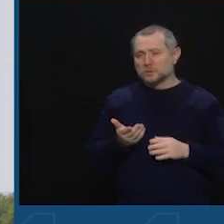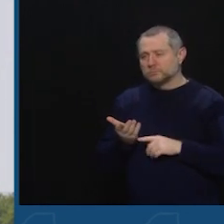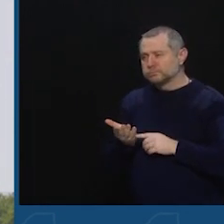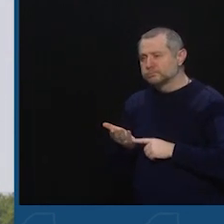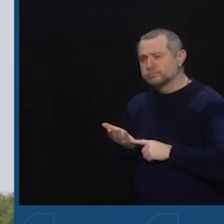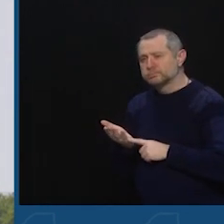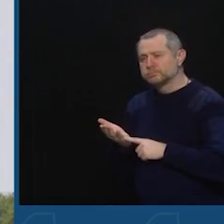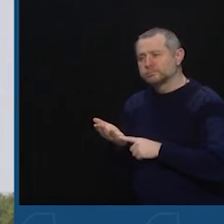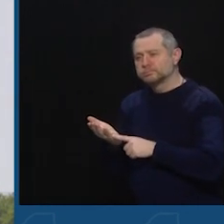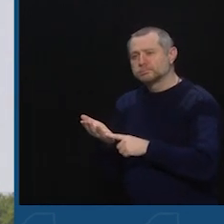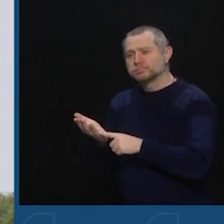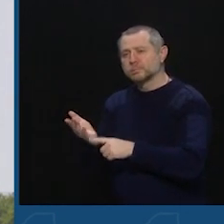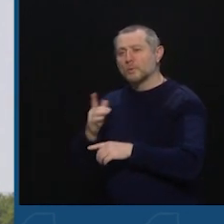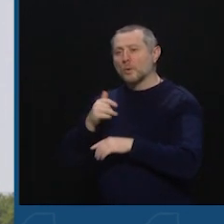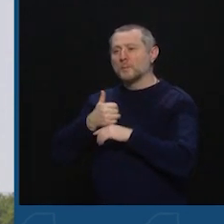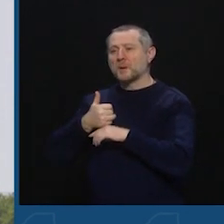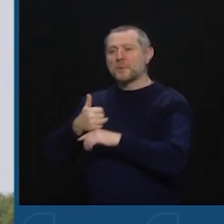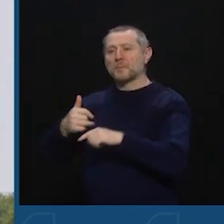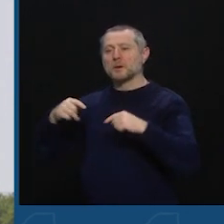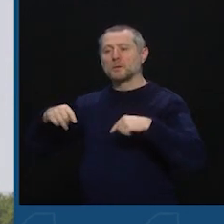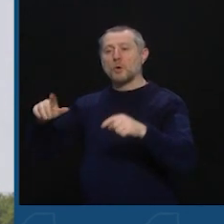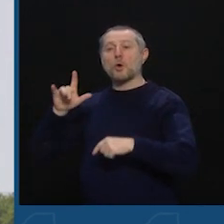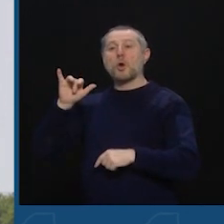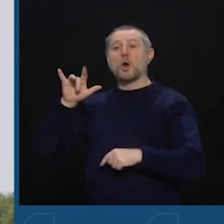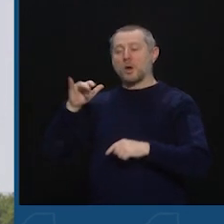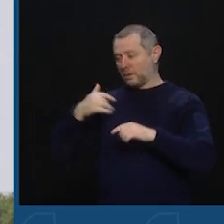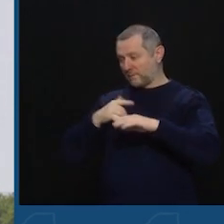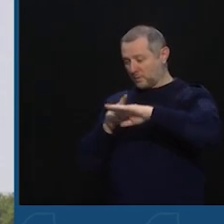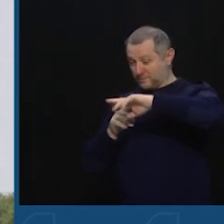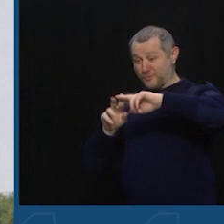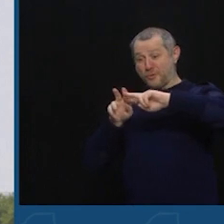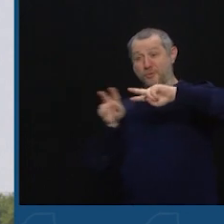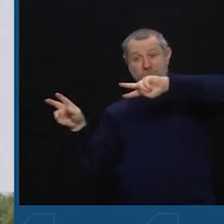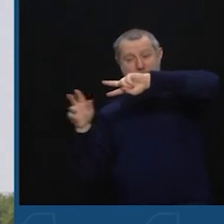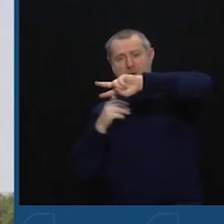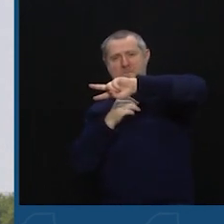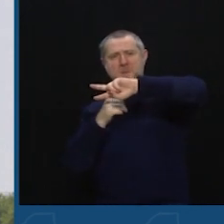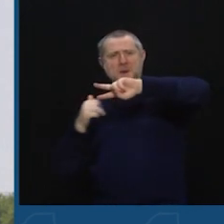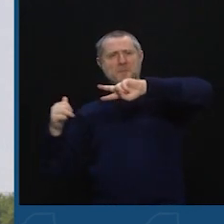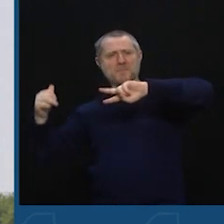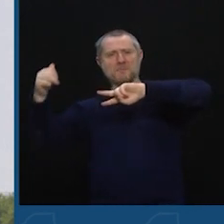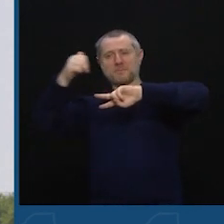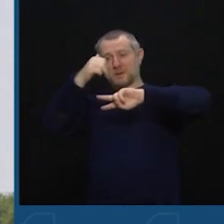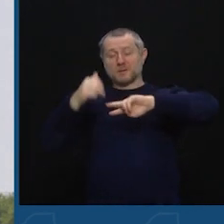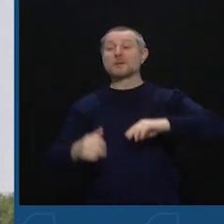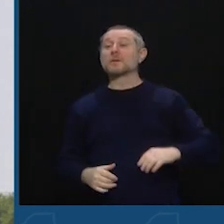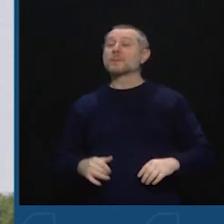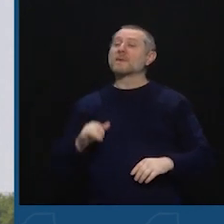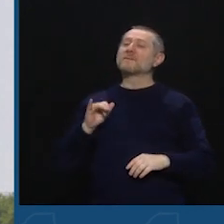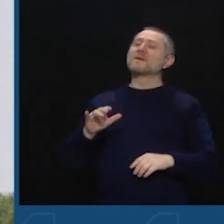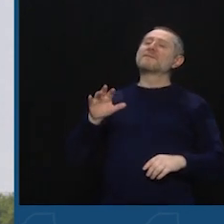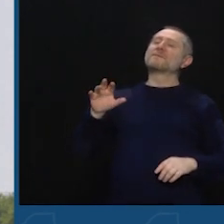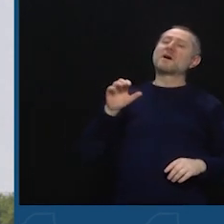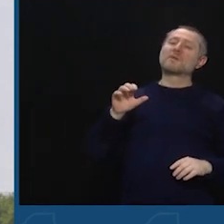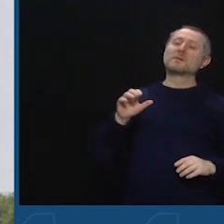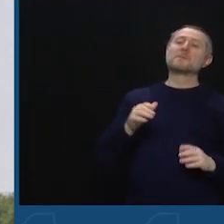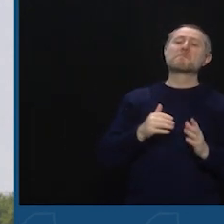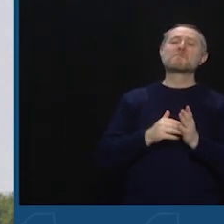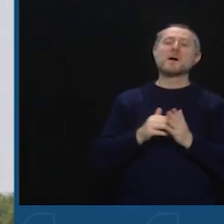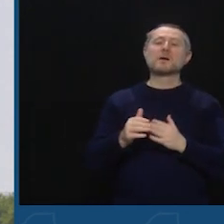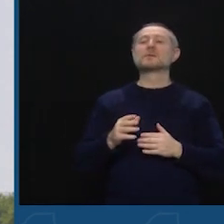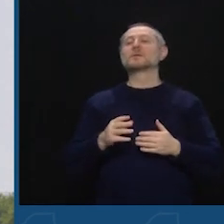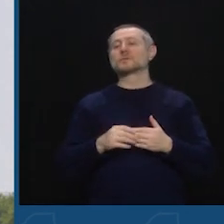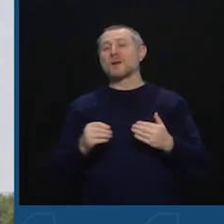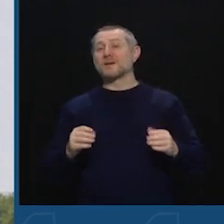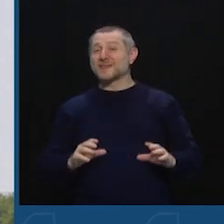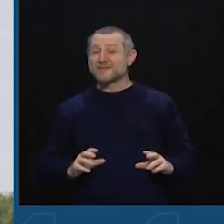off the shore of Long Island, where Anna Kaplan represents, part of a $500 million investment that we're making. And if you're